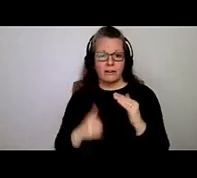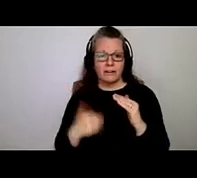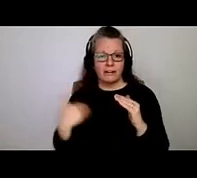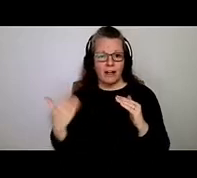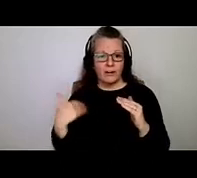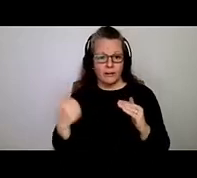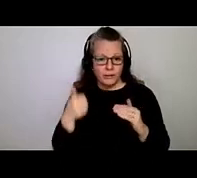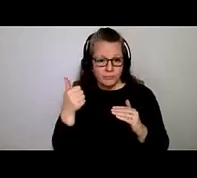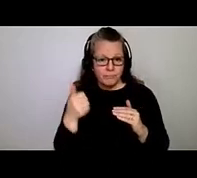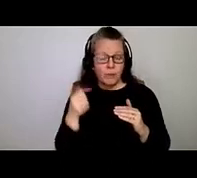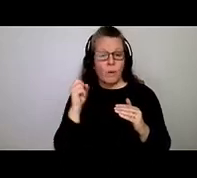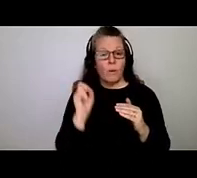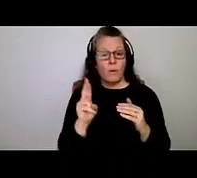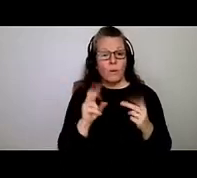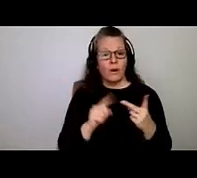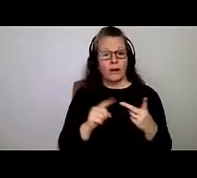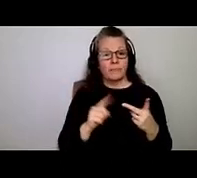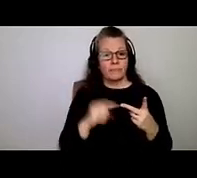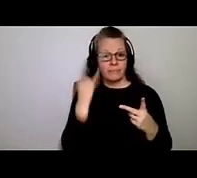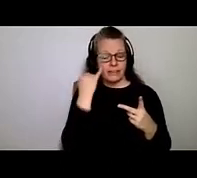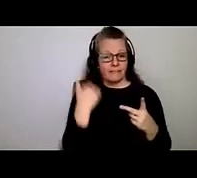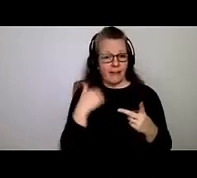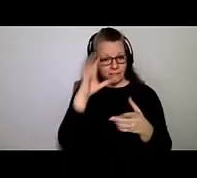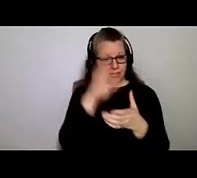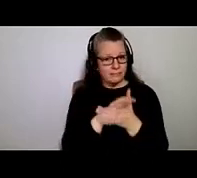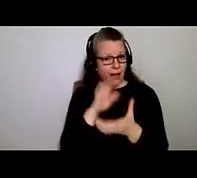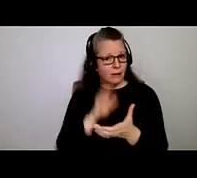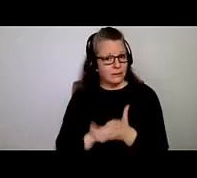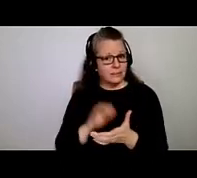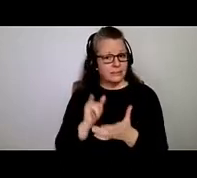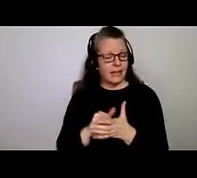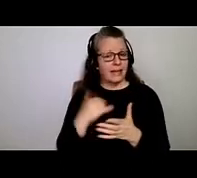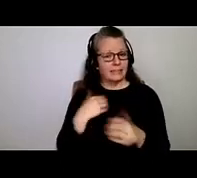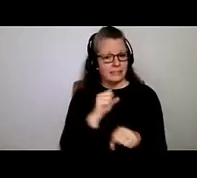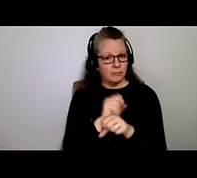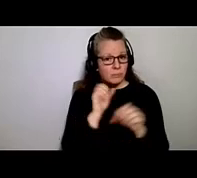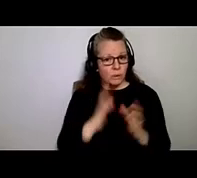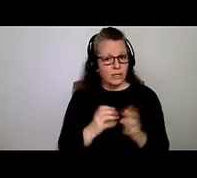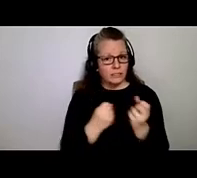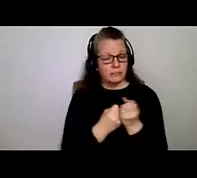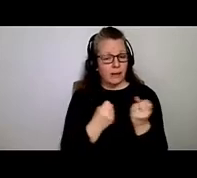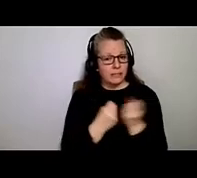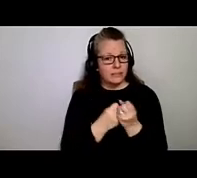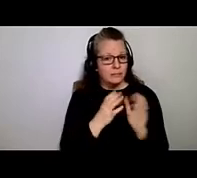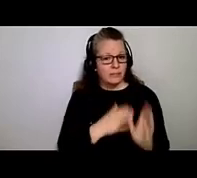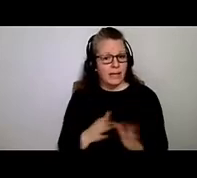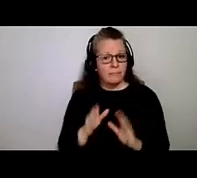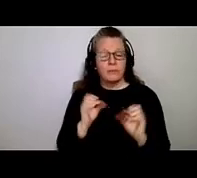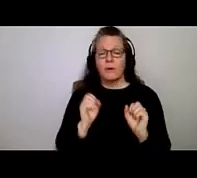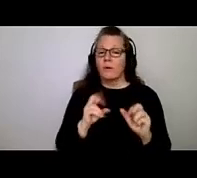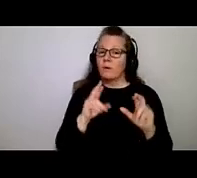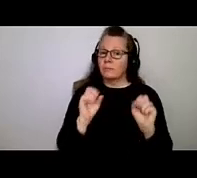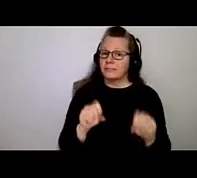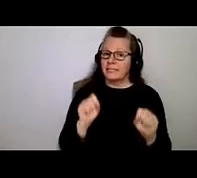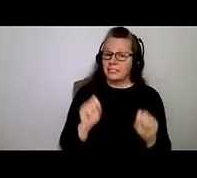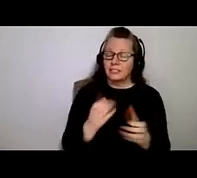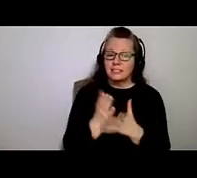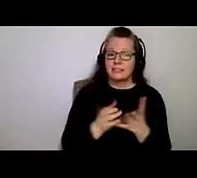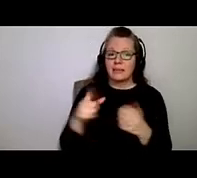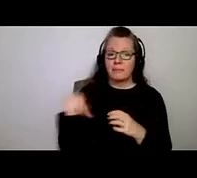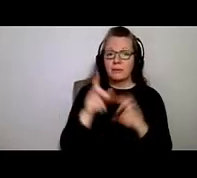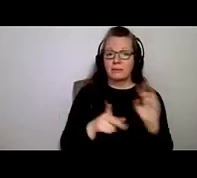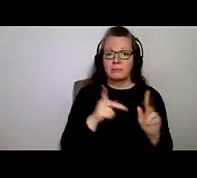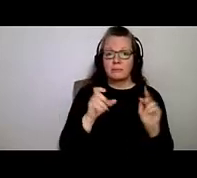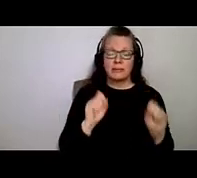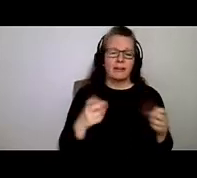if they have a spouse that has an employer-sponsored plan, or potentially some of those individuals could already